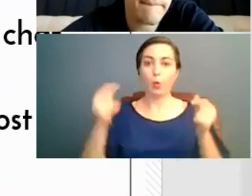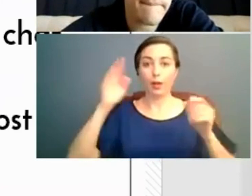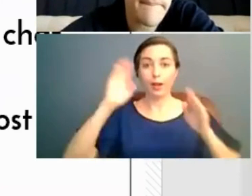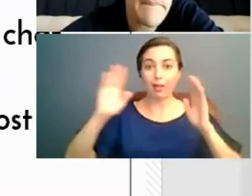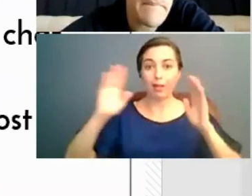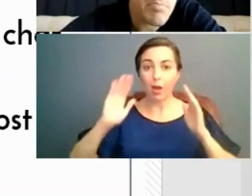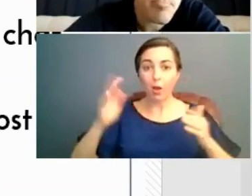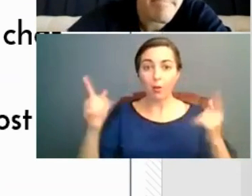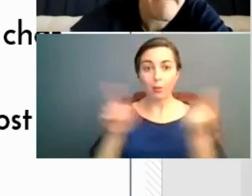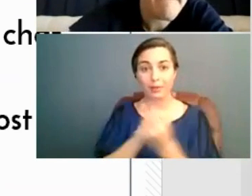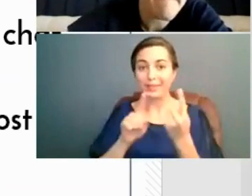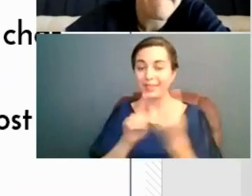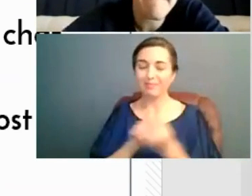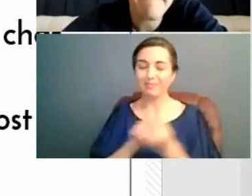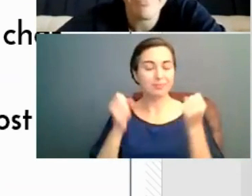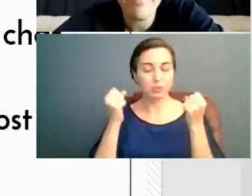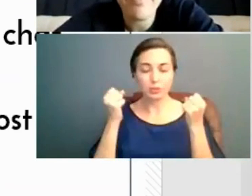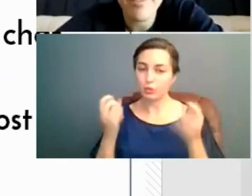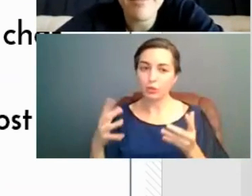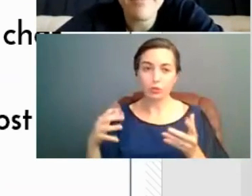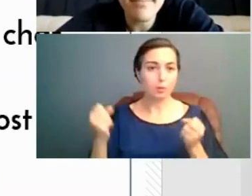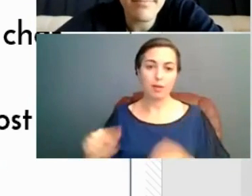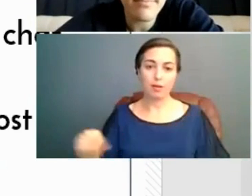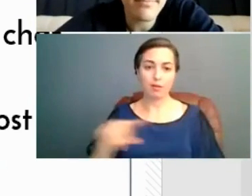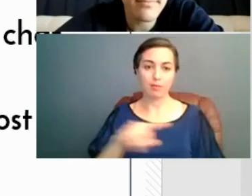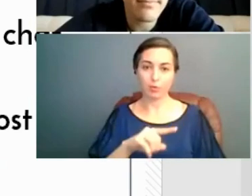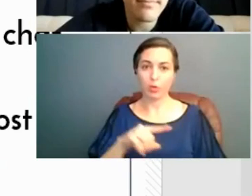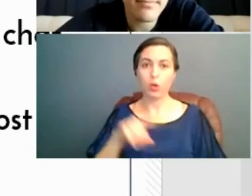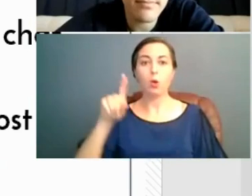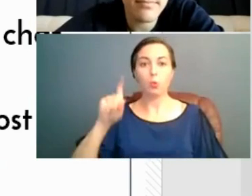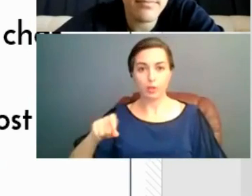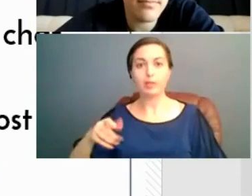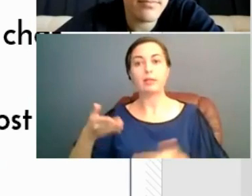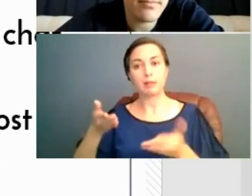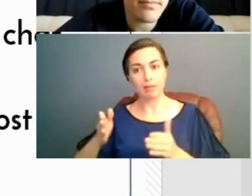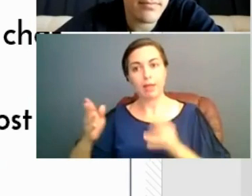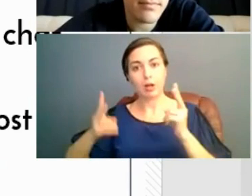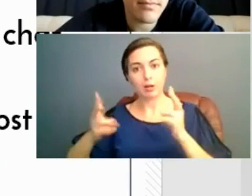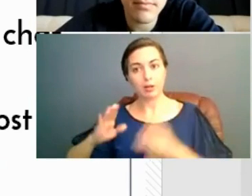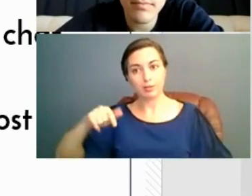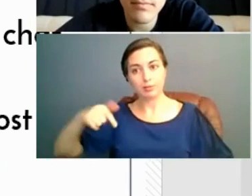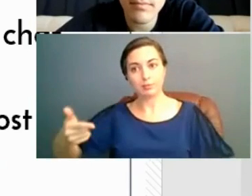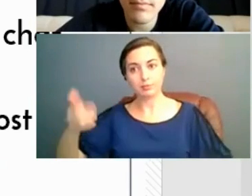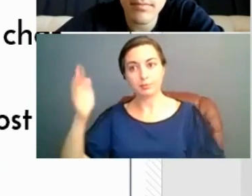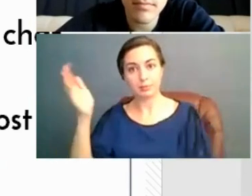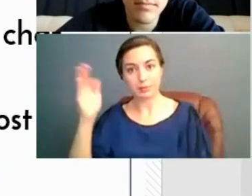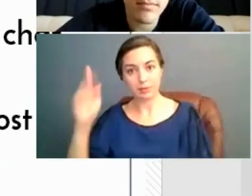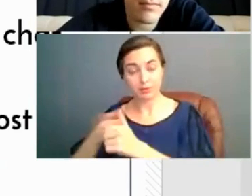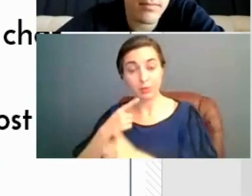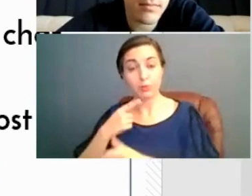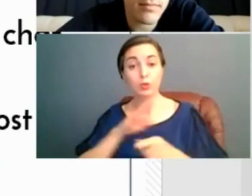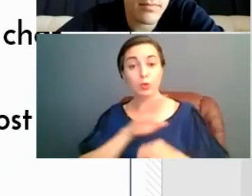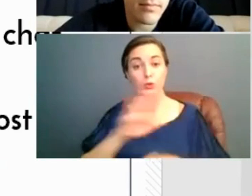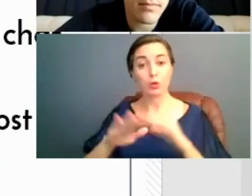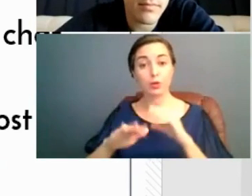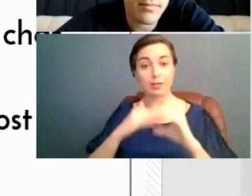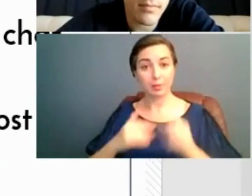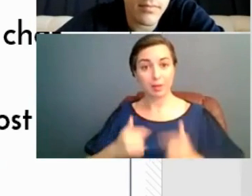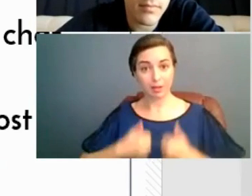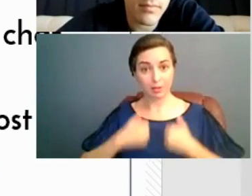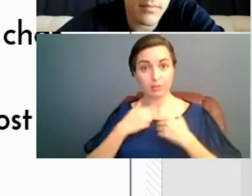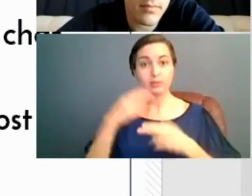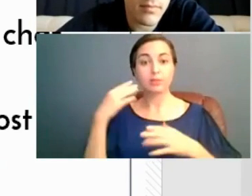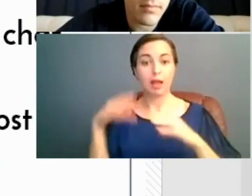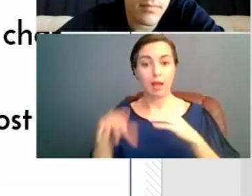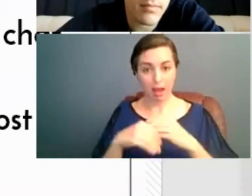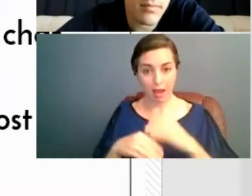we got to get to our guests. So again, interested and your email address, thanks to those who are putting that in. You can keep that coming. I want to move